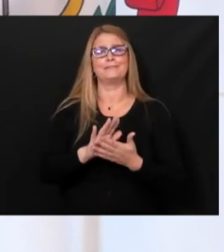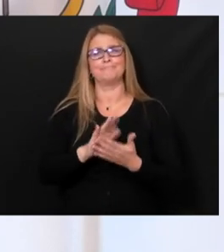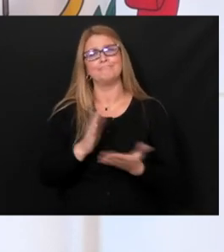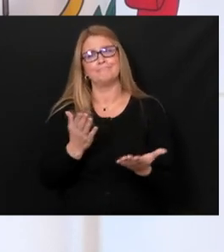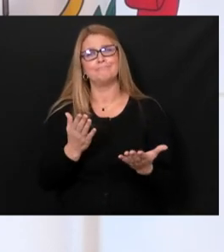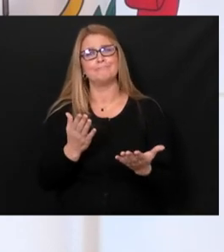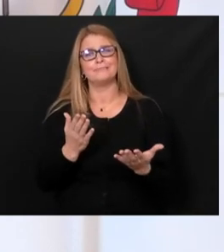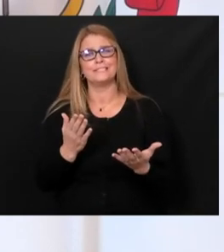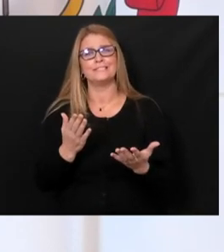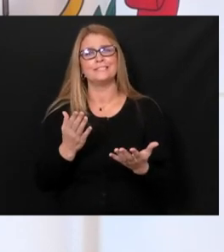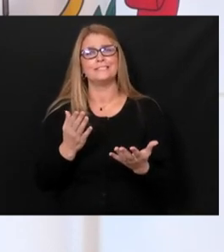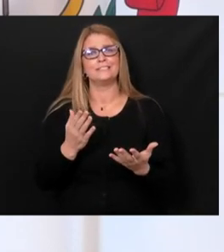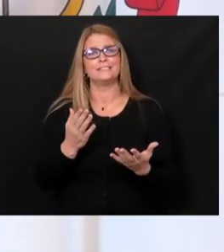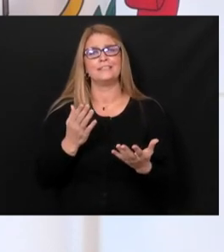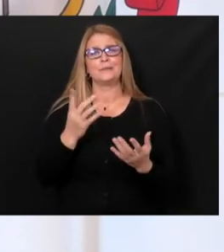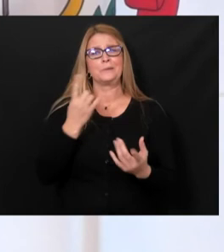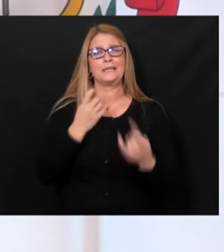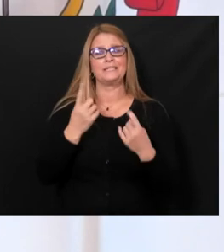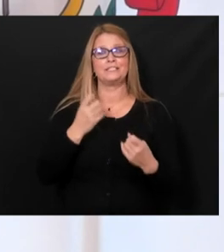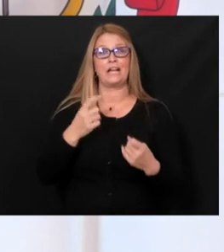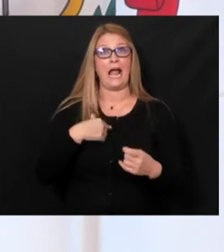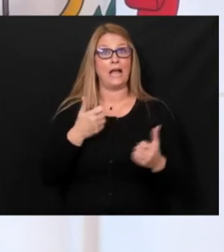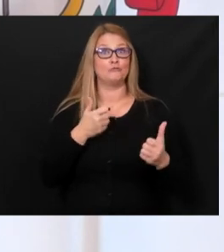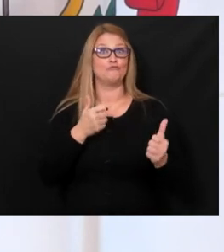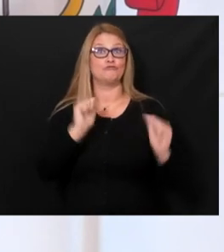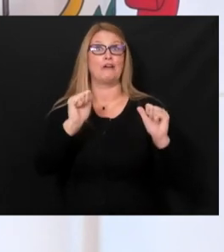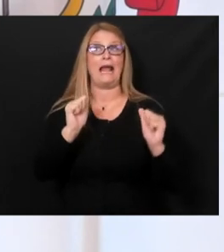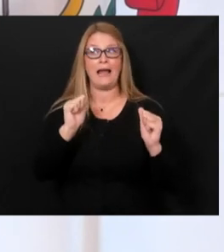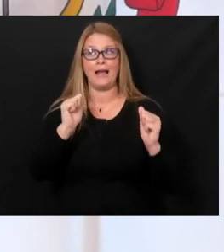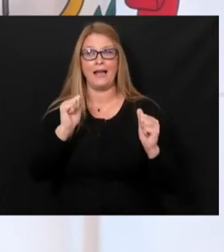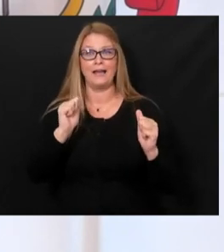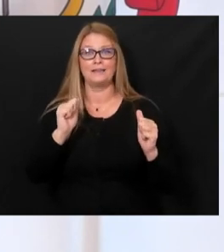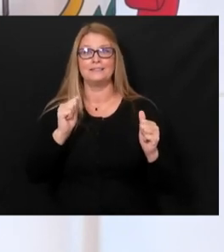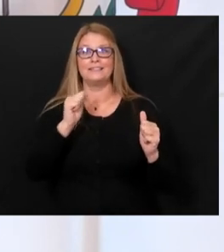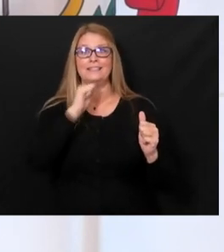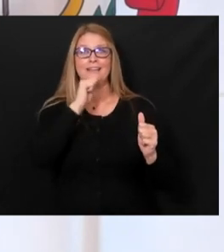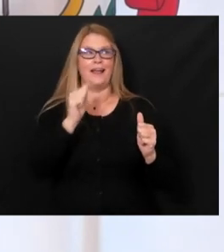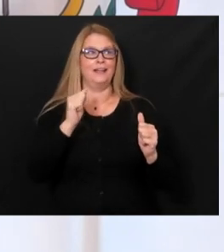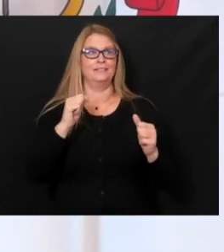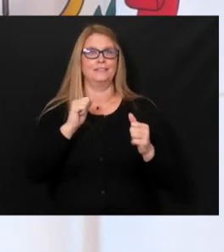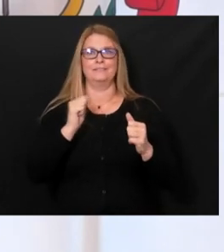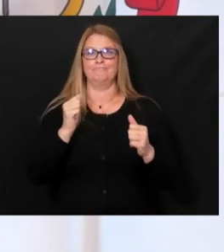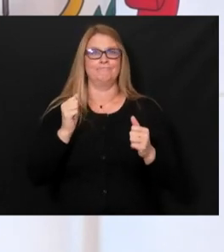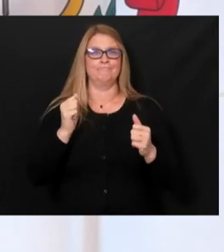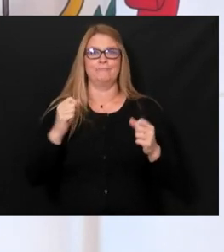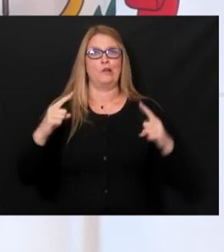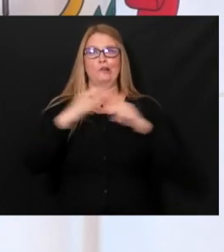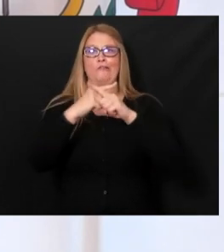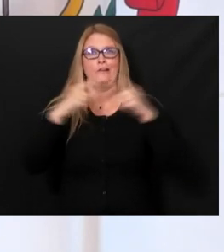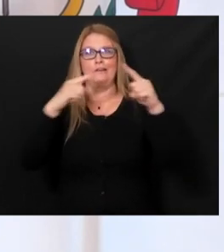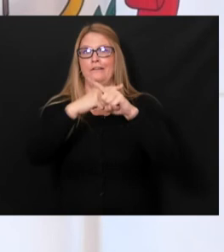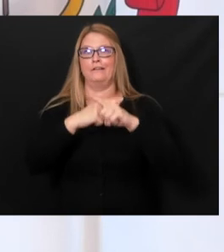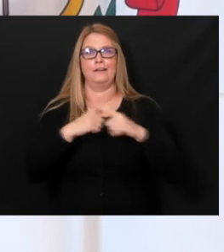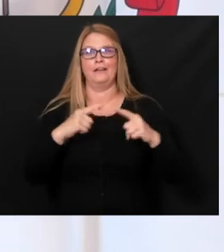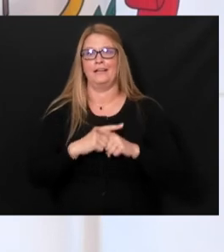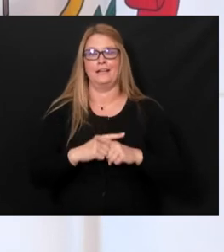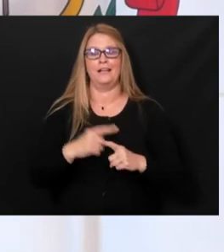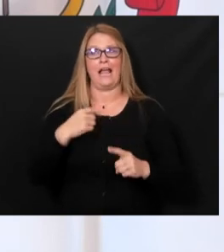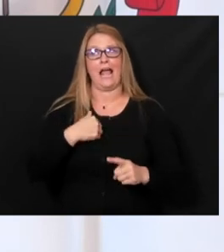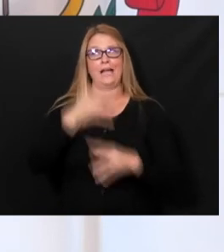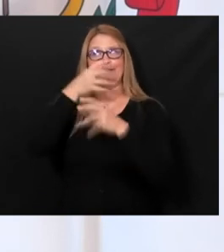I try as hard as I can in my life to not get into jinxes and all that kind of stuff. I trust in the good